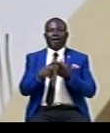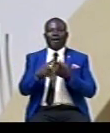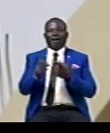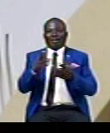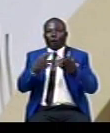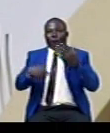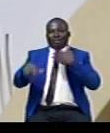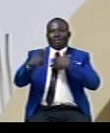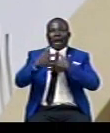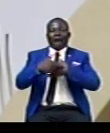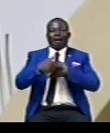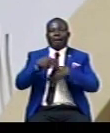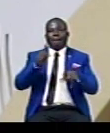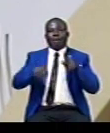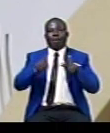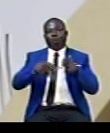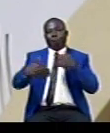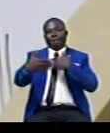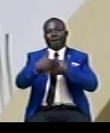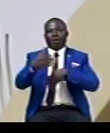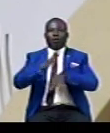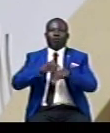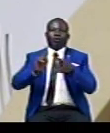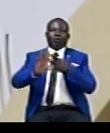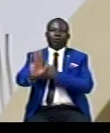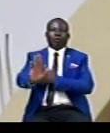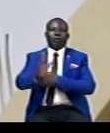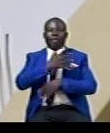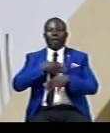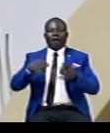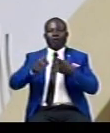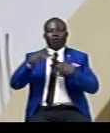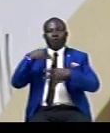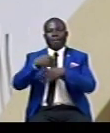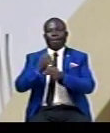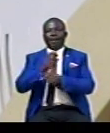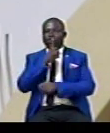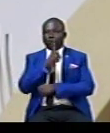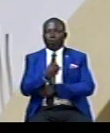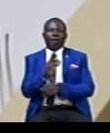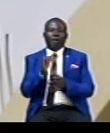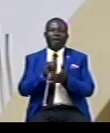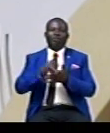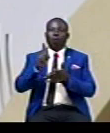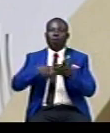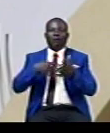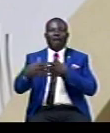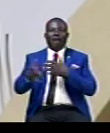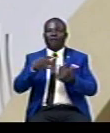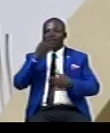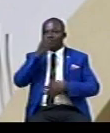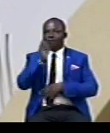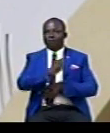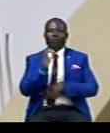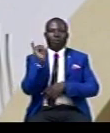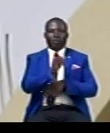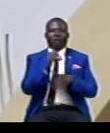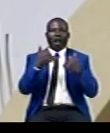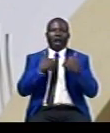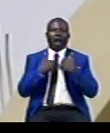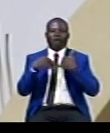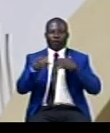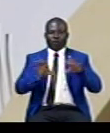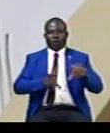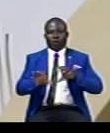reconcile people back unto God and to make sure that whatever evil they have done,